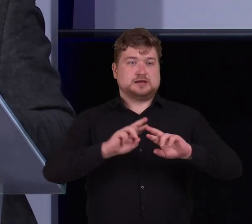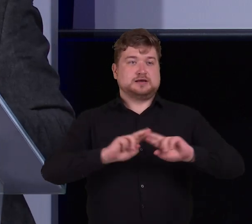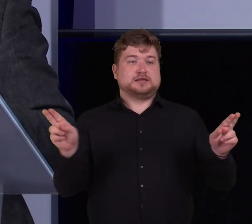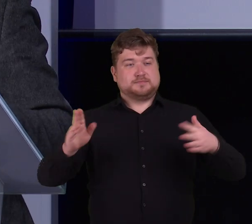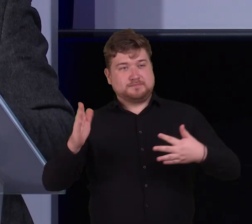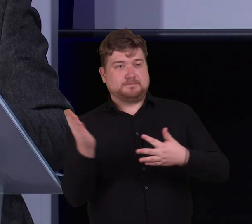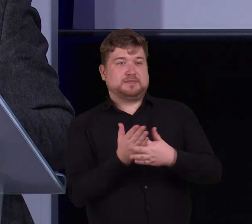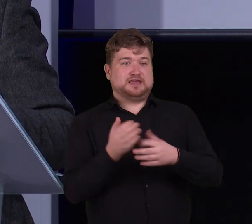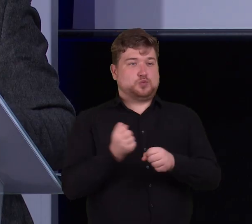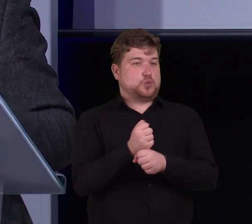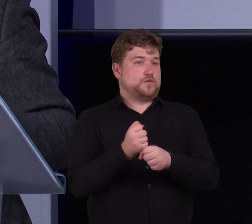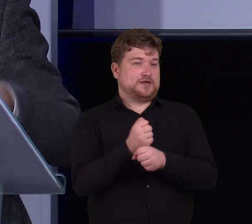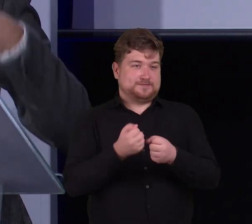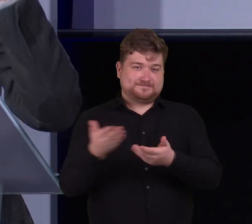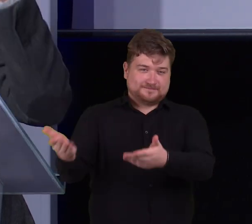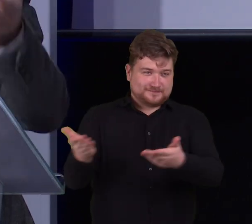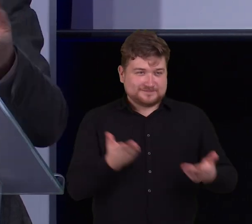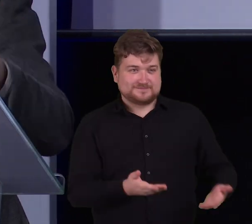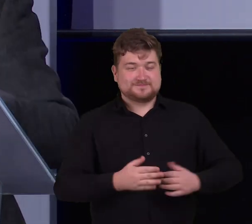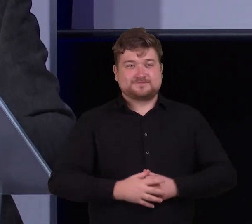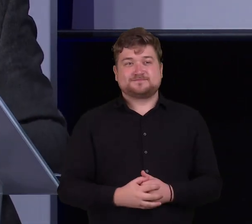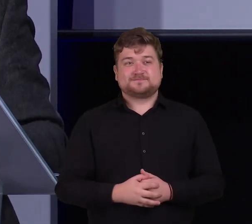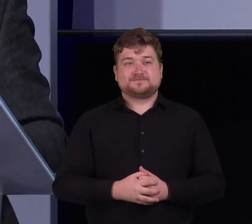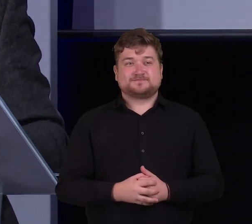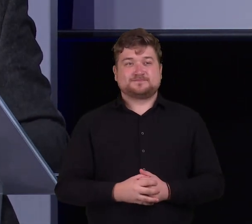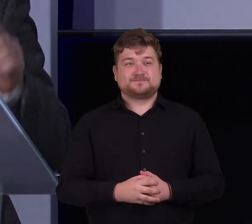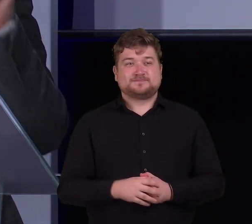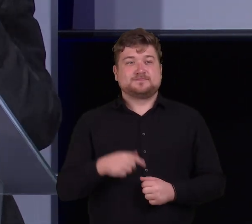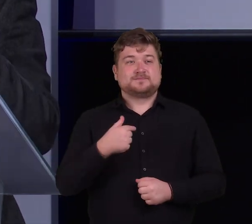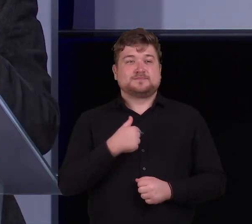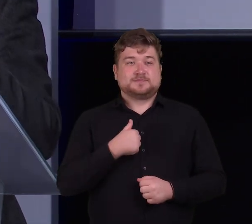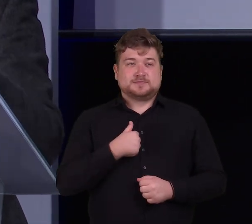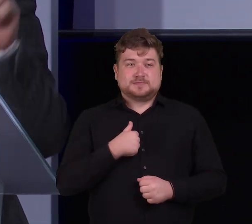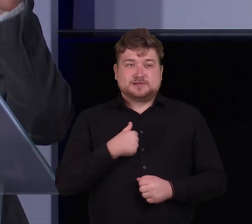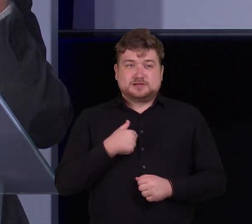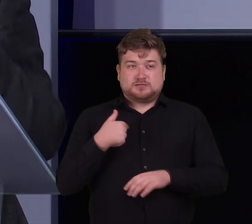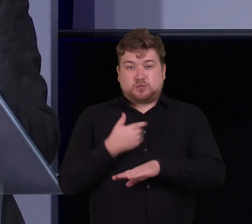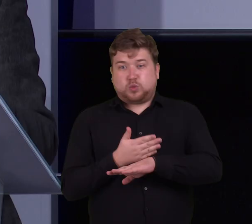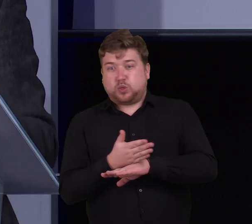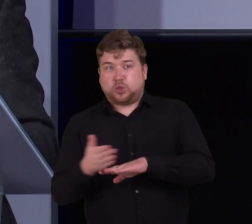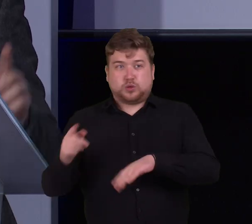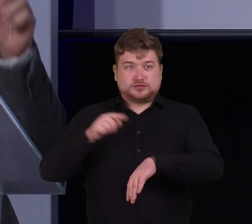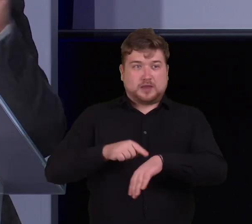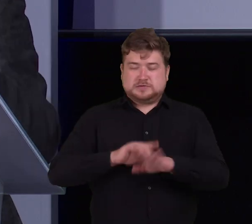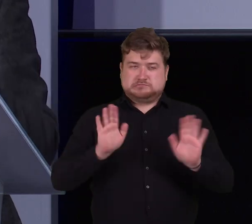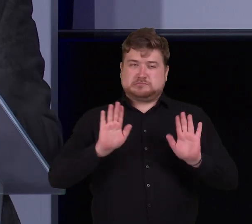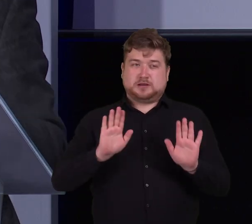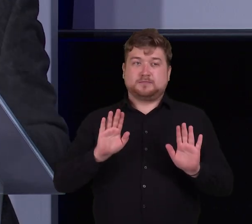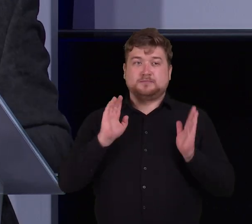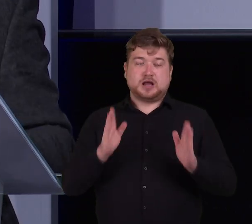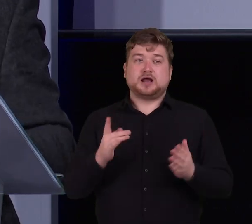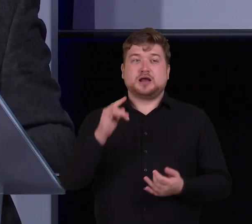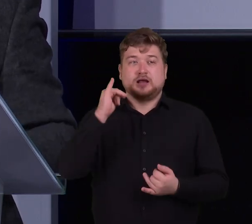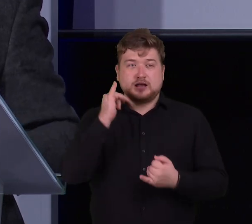Just to have more comfort on your side to have a coffee and to attend the wrap-up